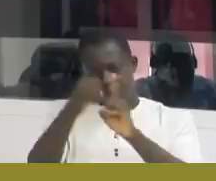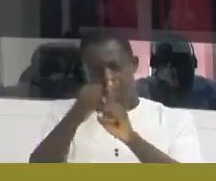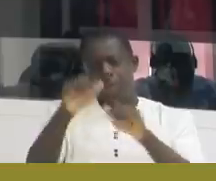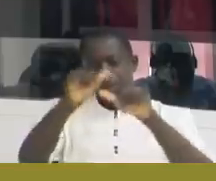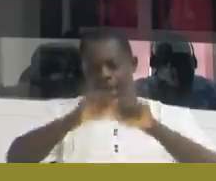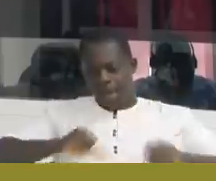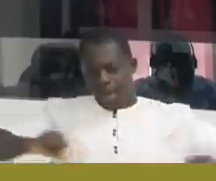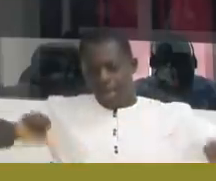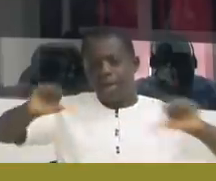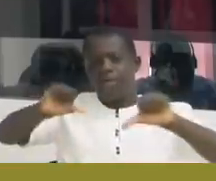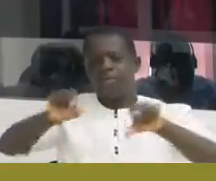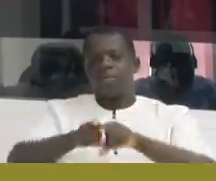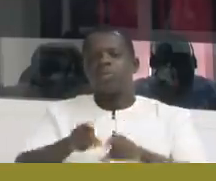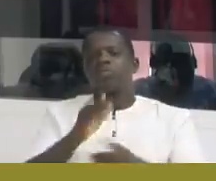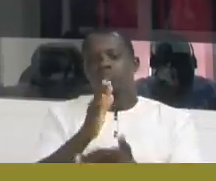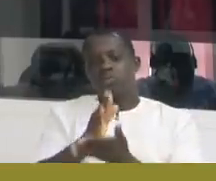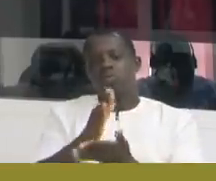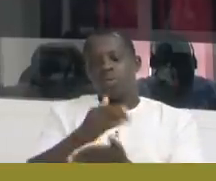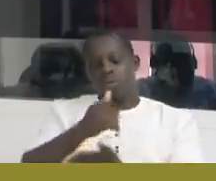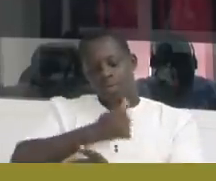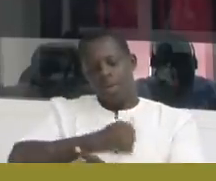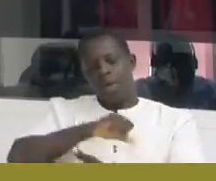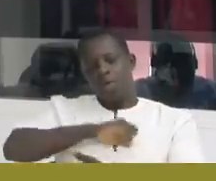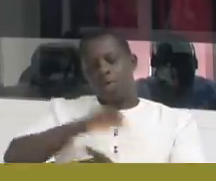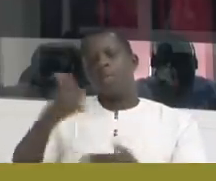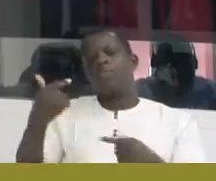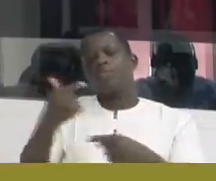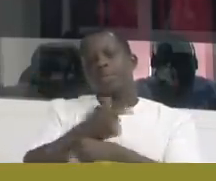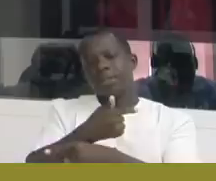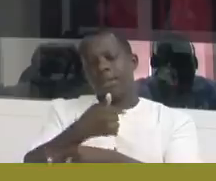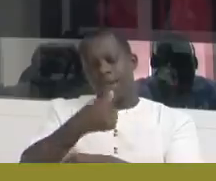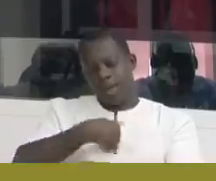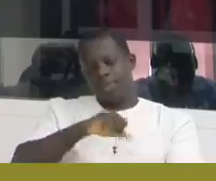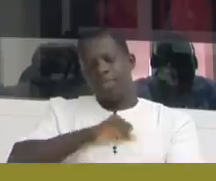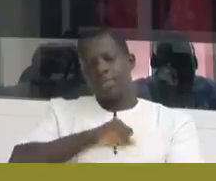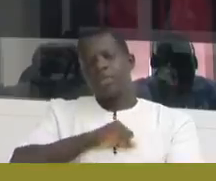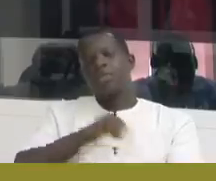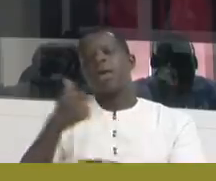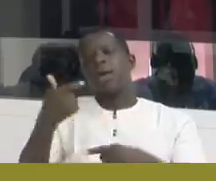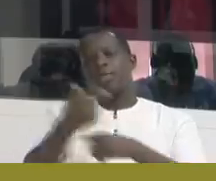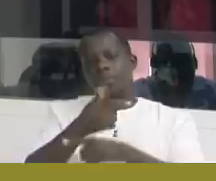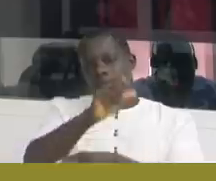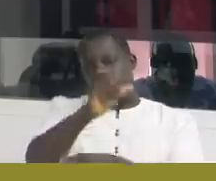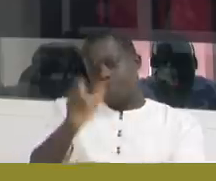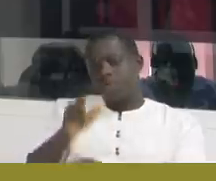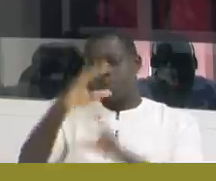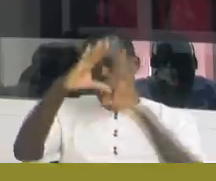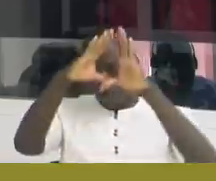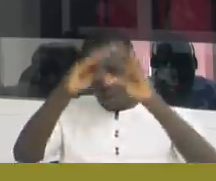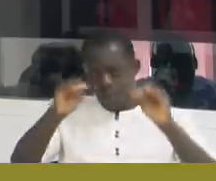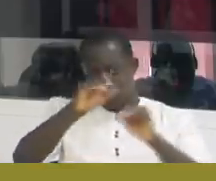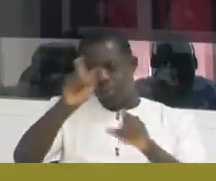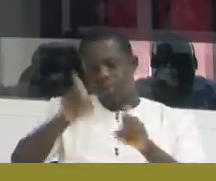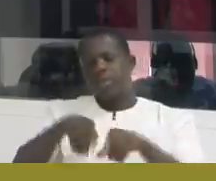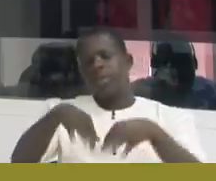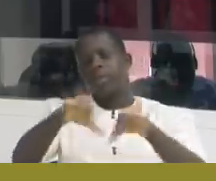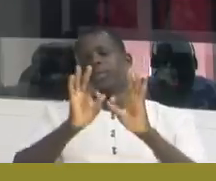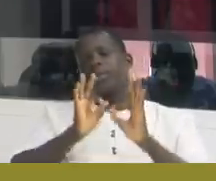the whole circumstance surrounding this was really my fault. I am at error, and as an officer, I take my